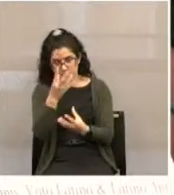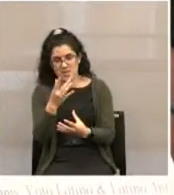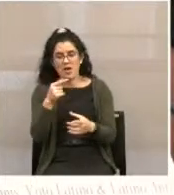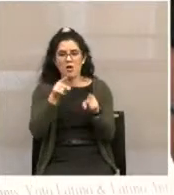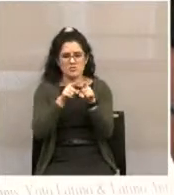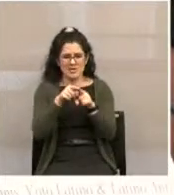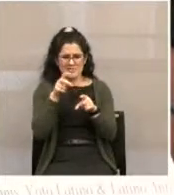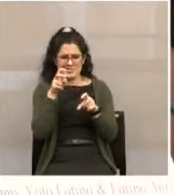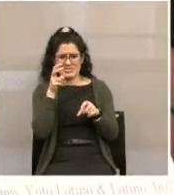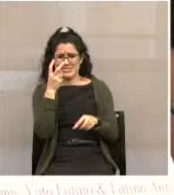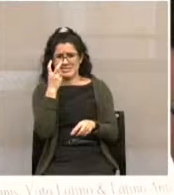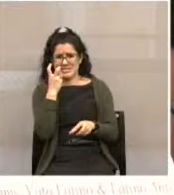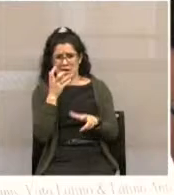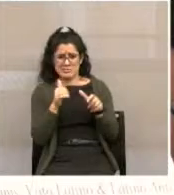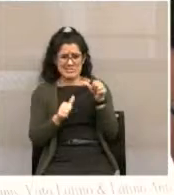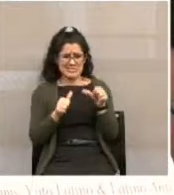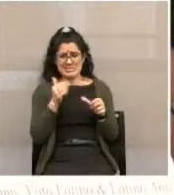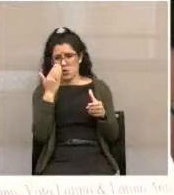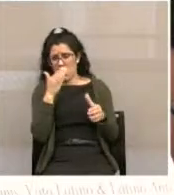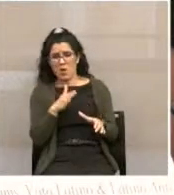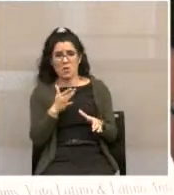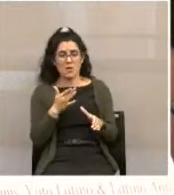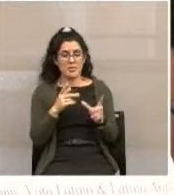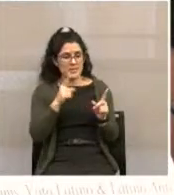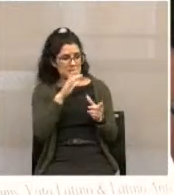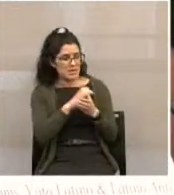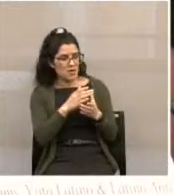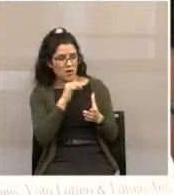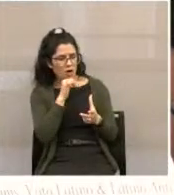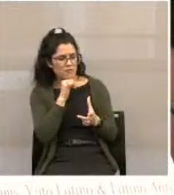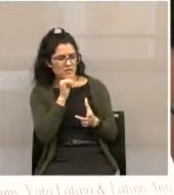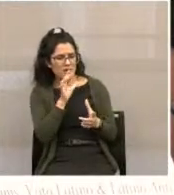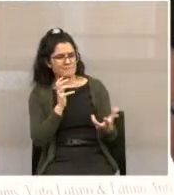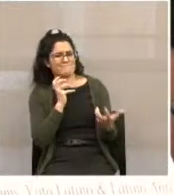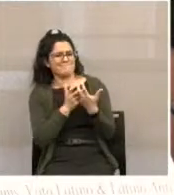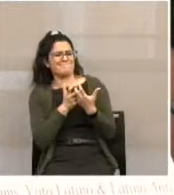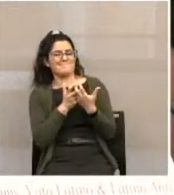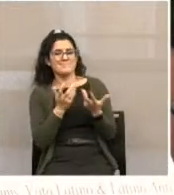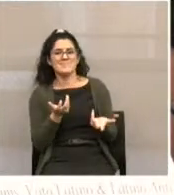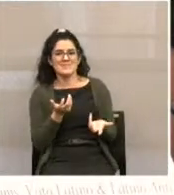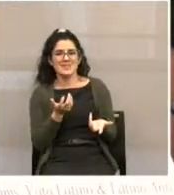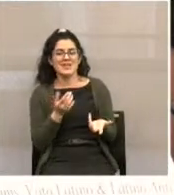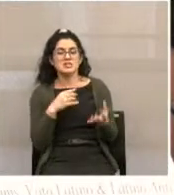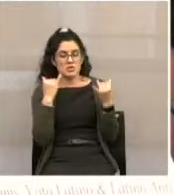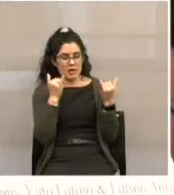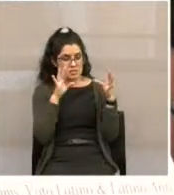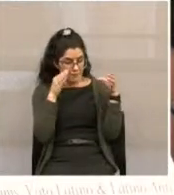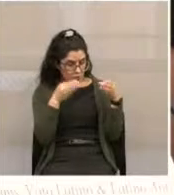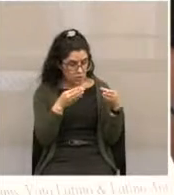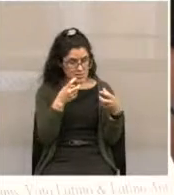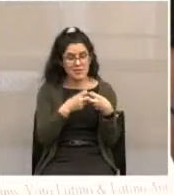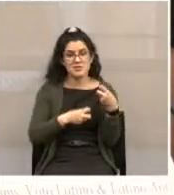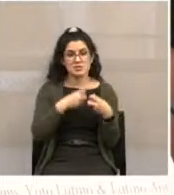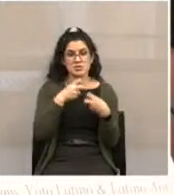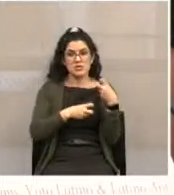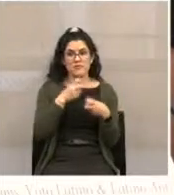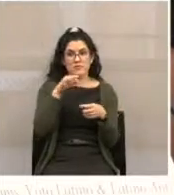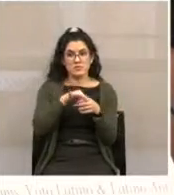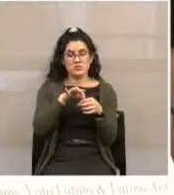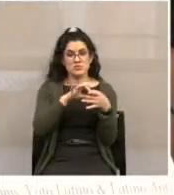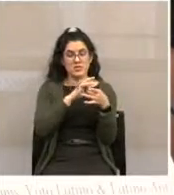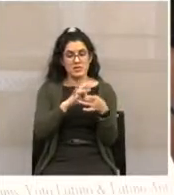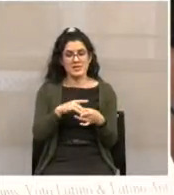in institutions, believe institutions do not work for them. And so by simply addressing the issue of